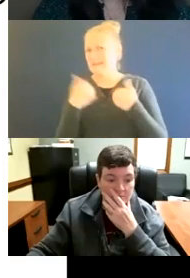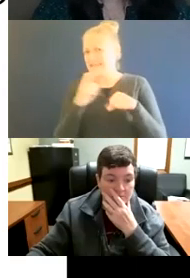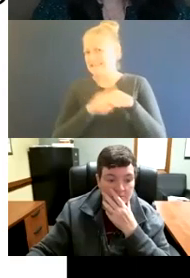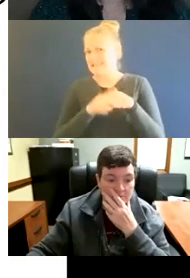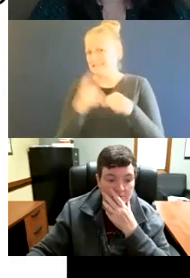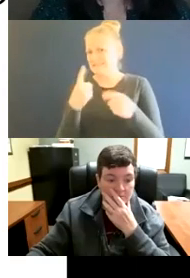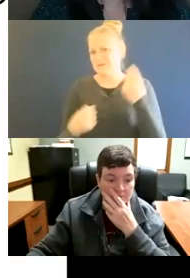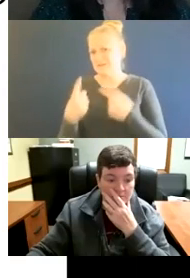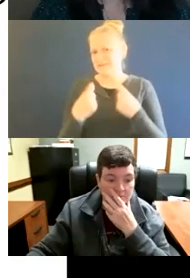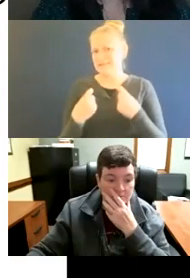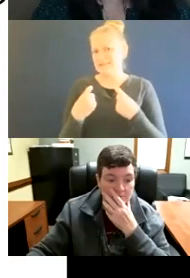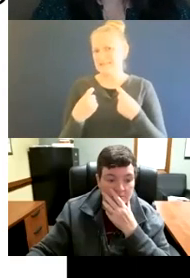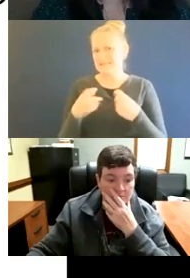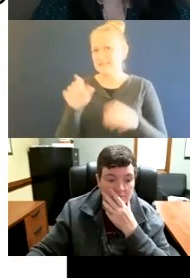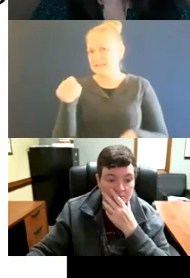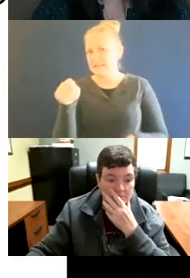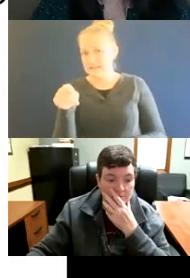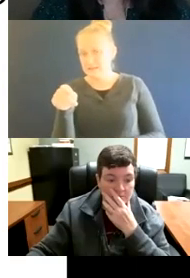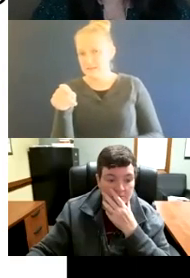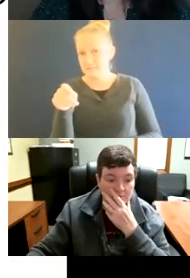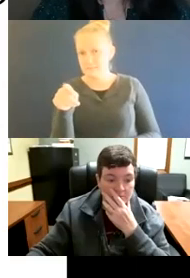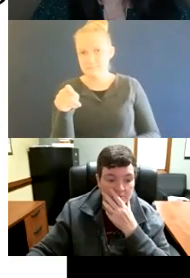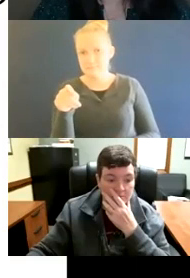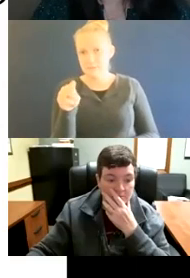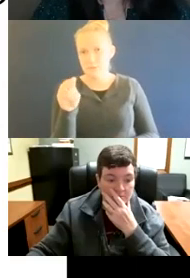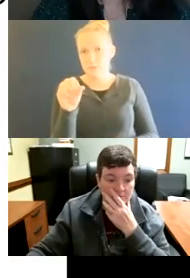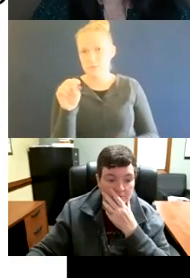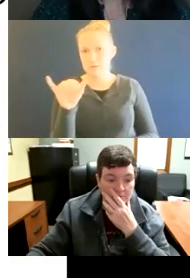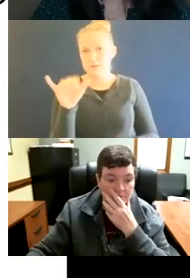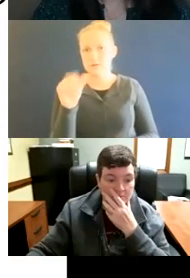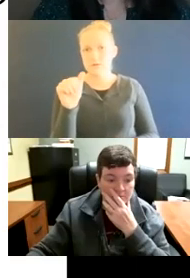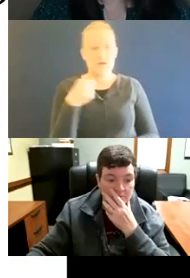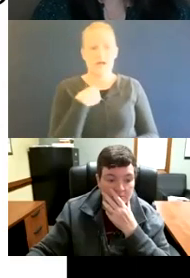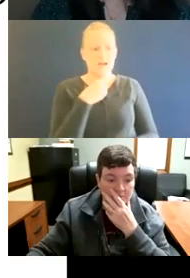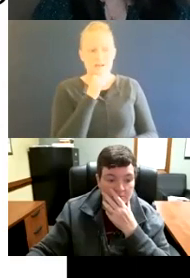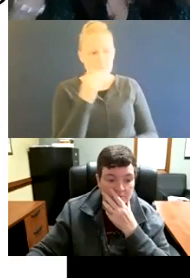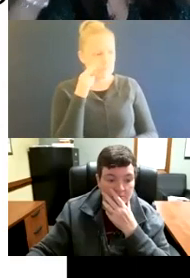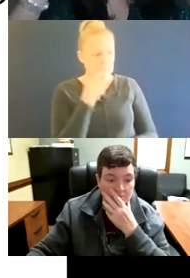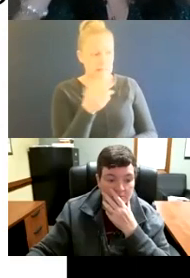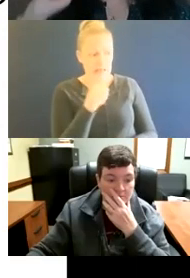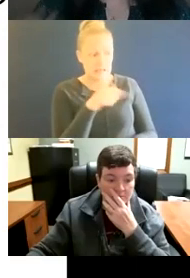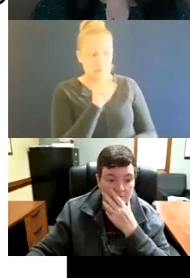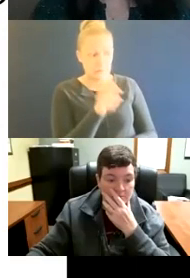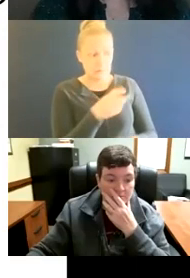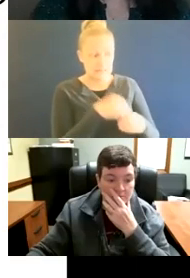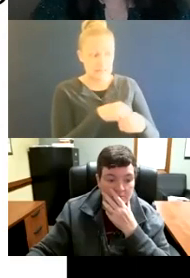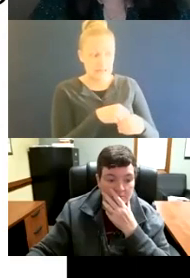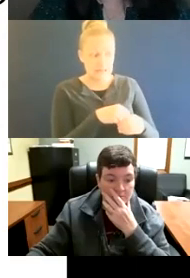questions. I don't see any in the chat. Okay, well, we are